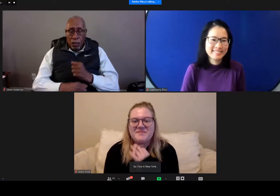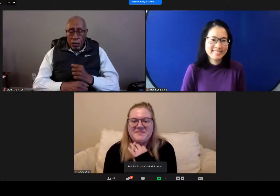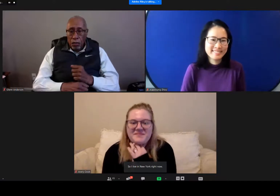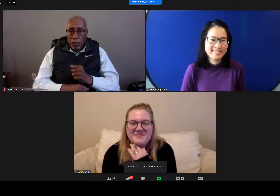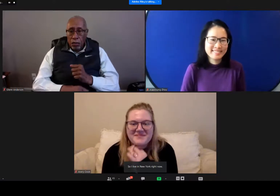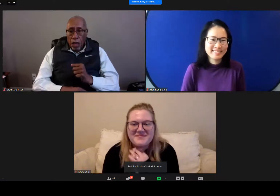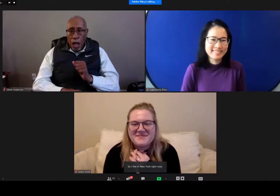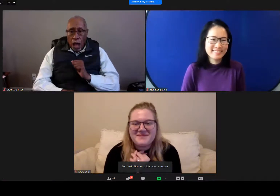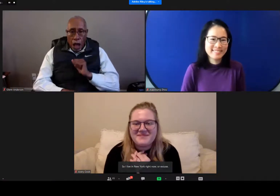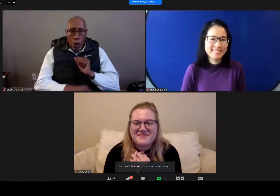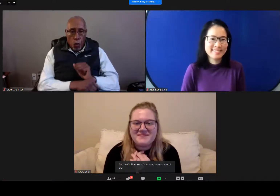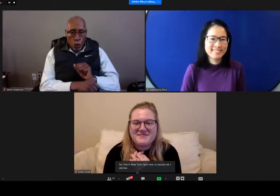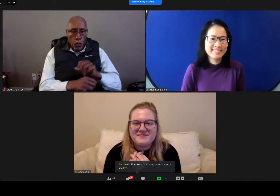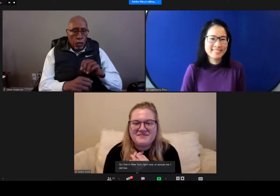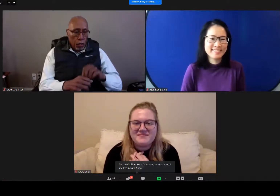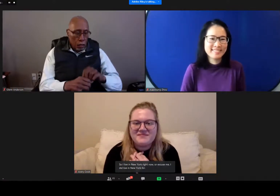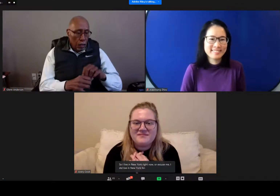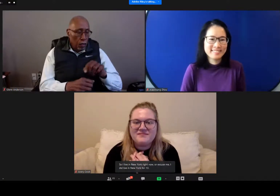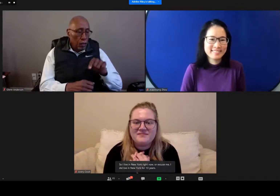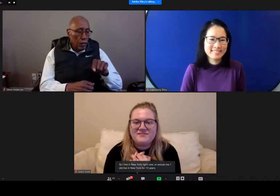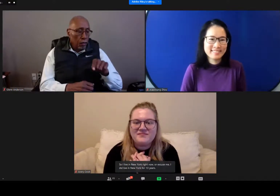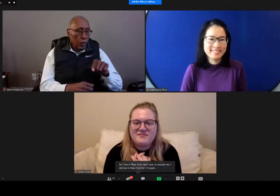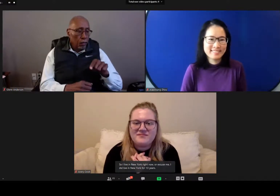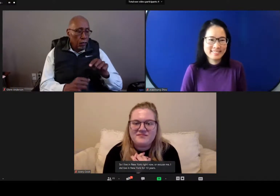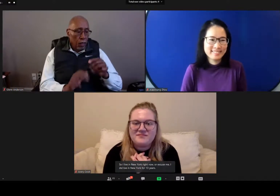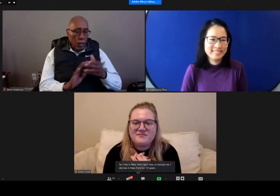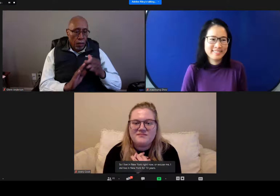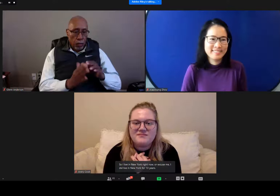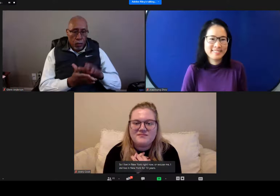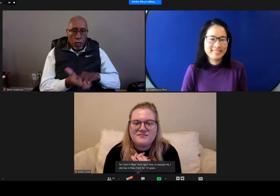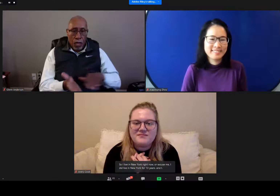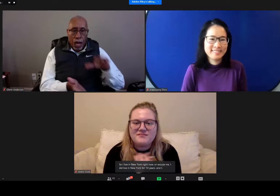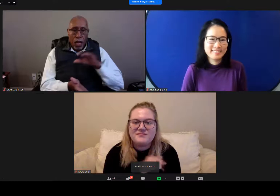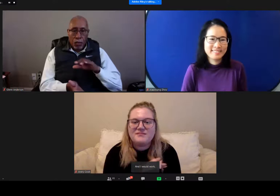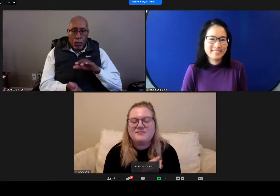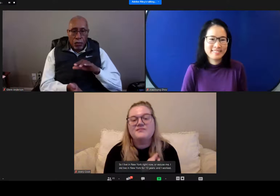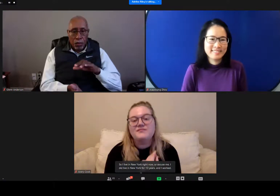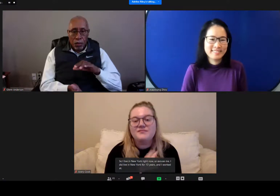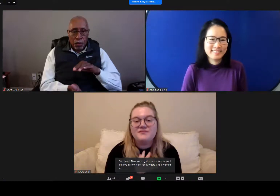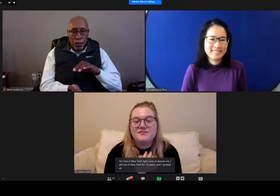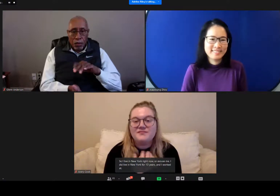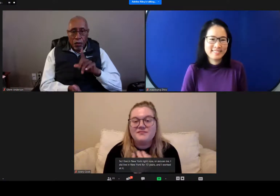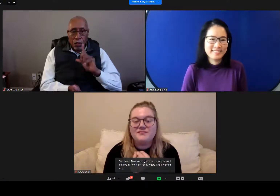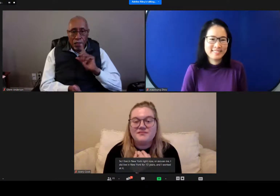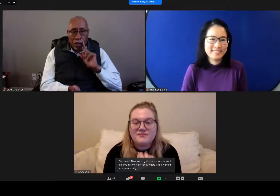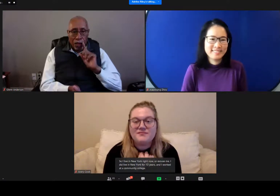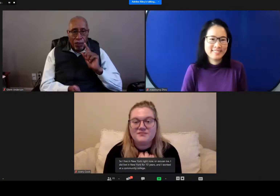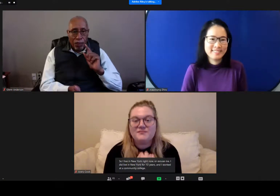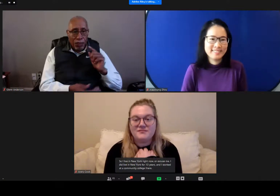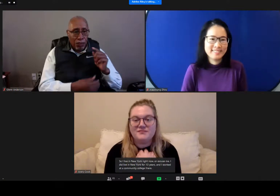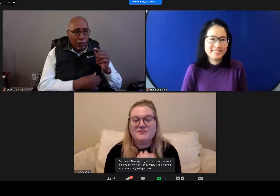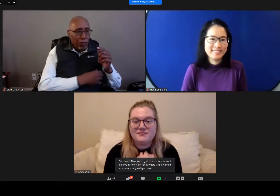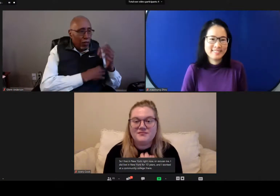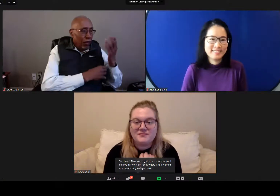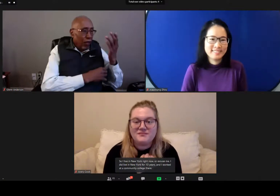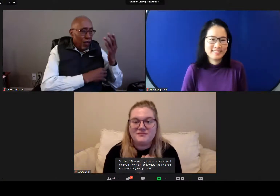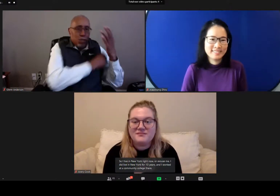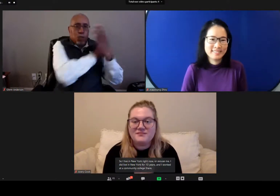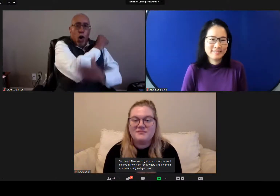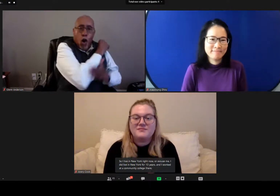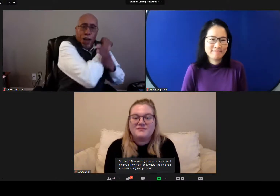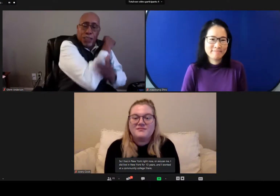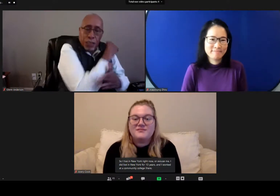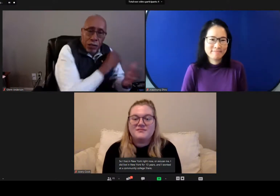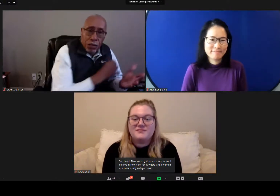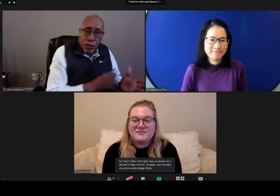right now, or excuse me, I did live in New York for 10 years. And I worked at a community college there.